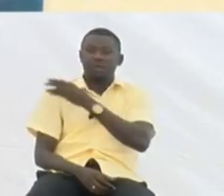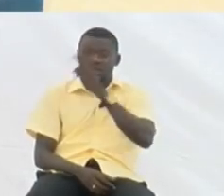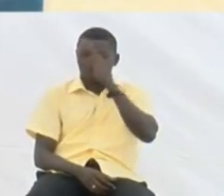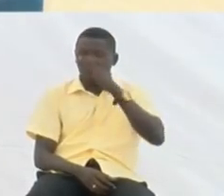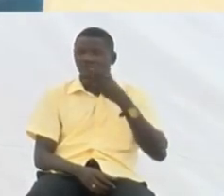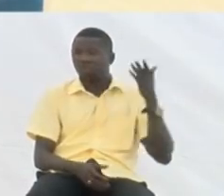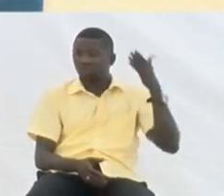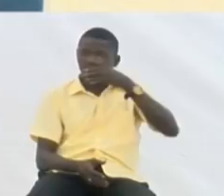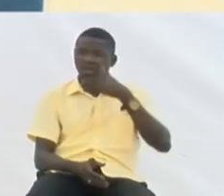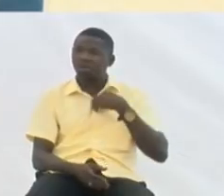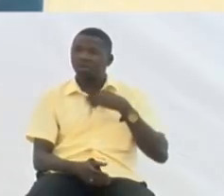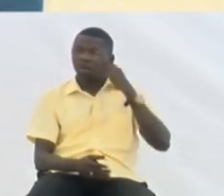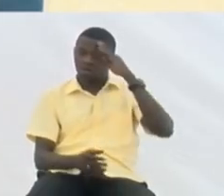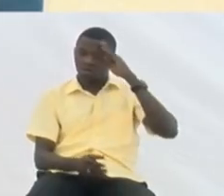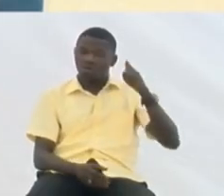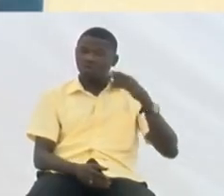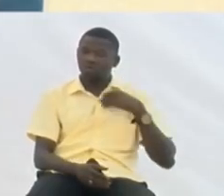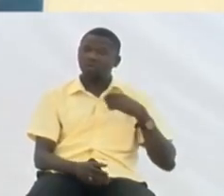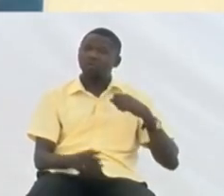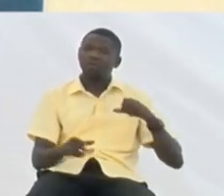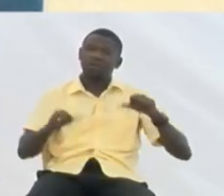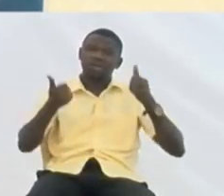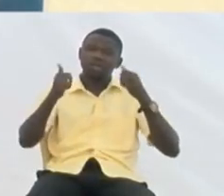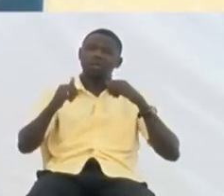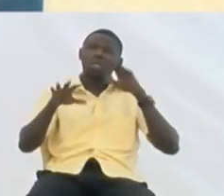mock us until we ended up fighting.